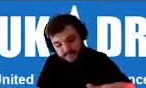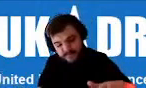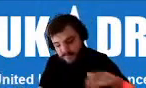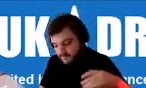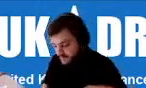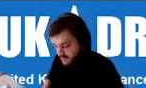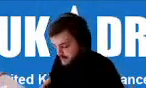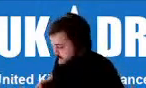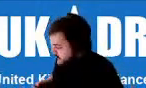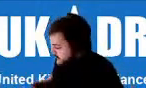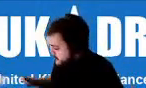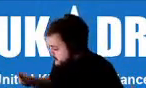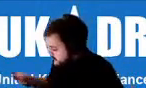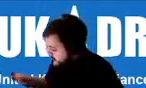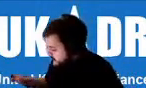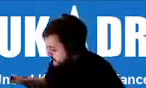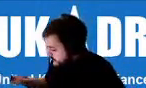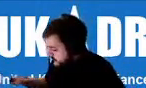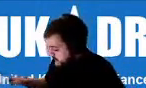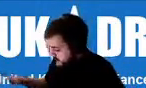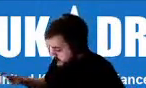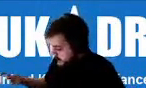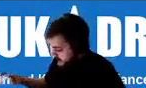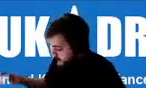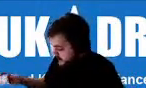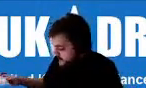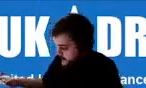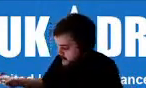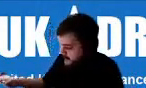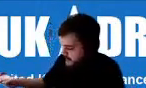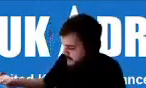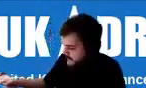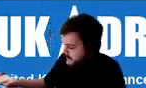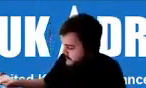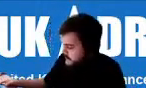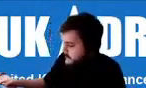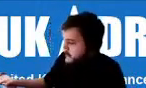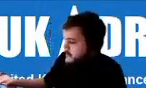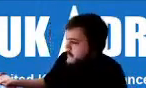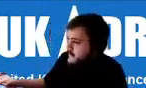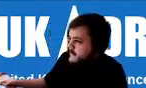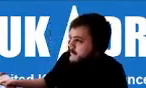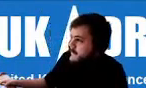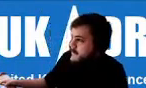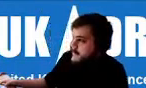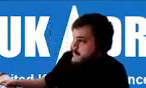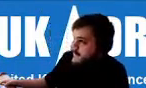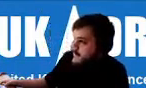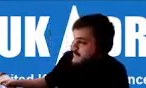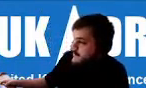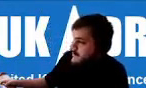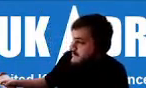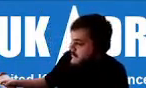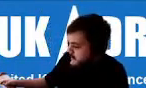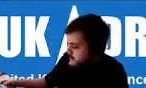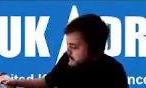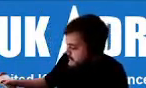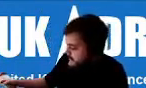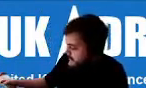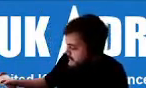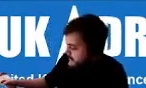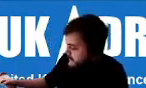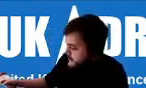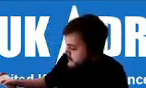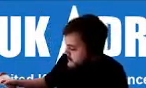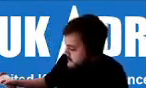massive thank you, especially to David for sharing. I think I have 3 things I wrote down. The first one